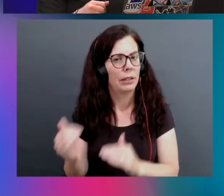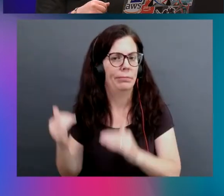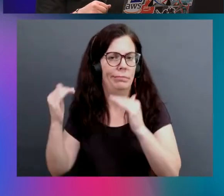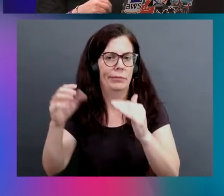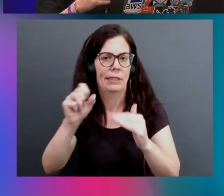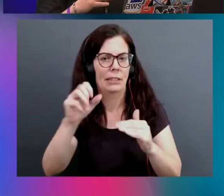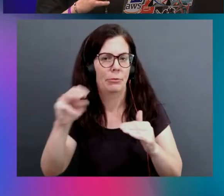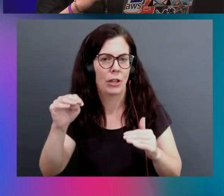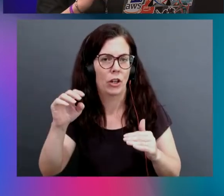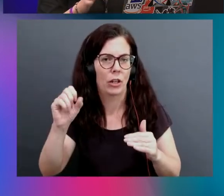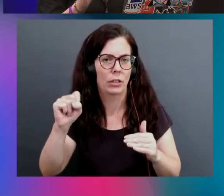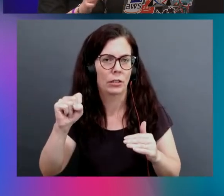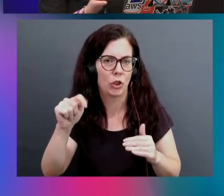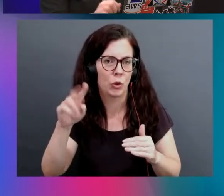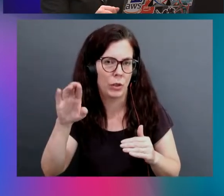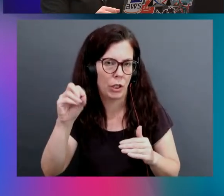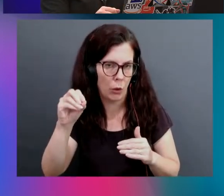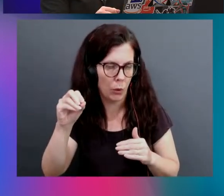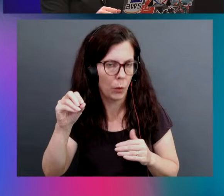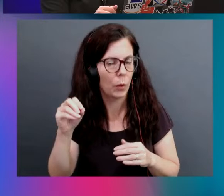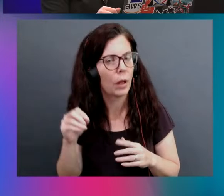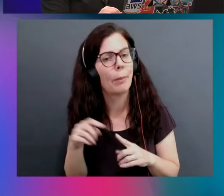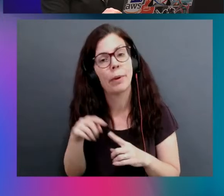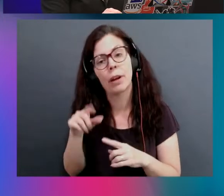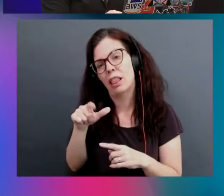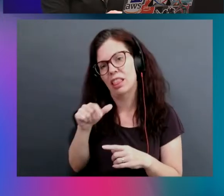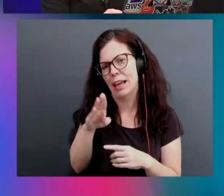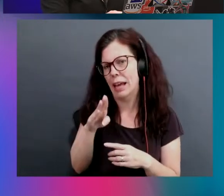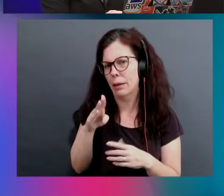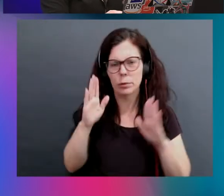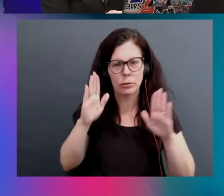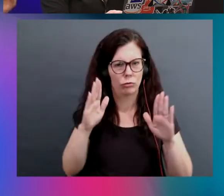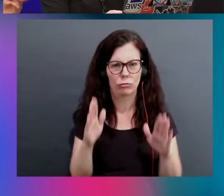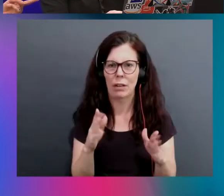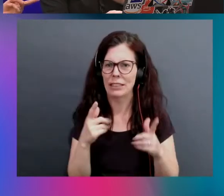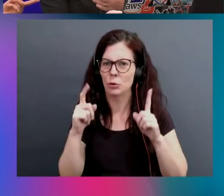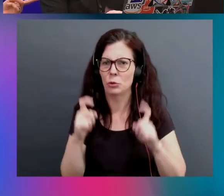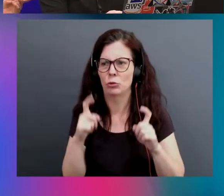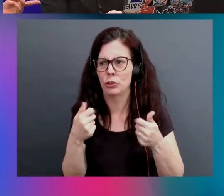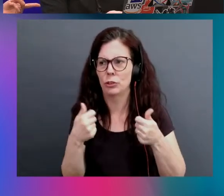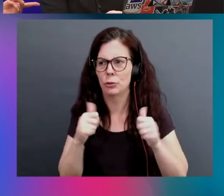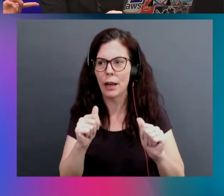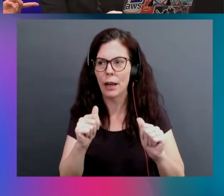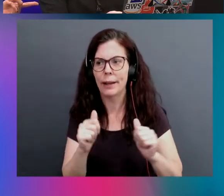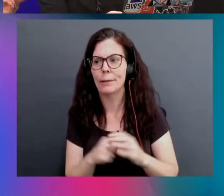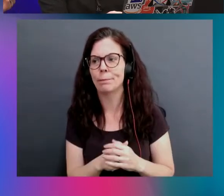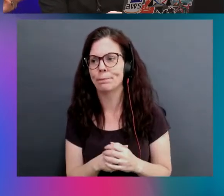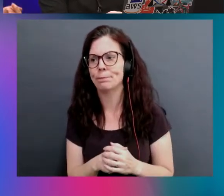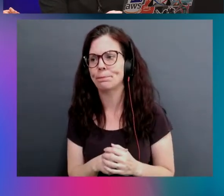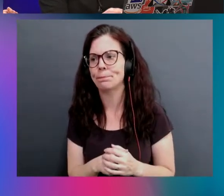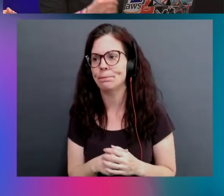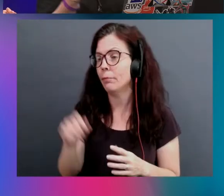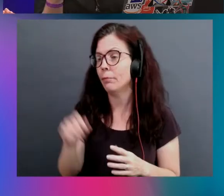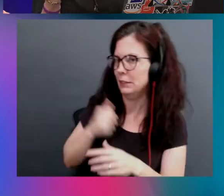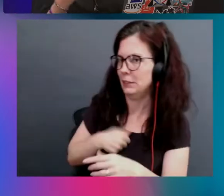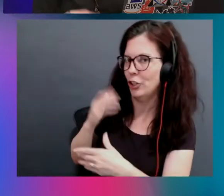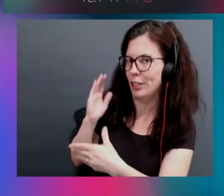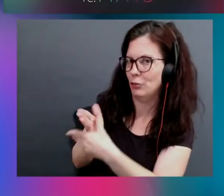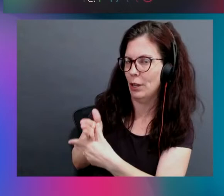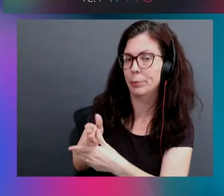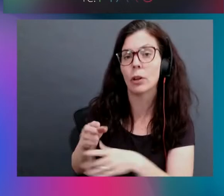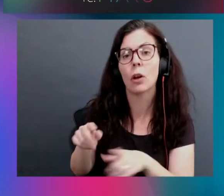Studio, but the lab is great for just trying things out. And at it's that great point, for samples. I'm sorry to interrupt, you Yeah, can go- apply for a grant.